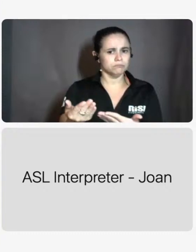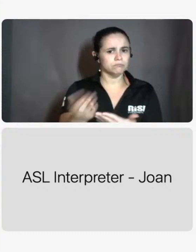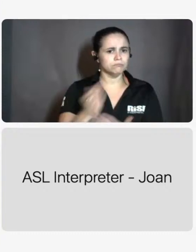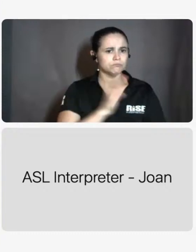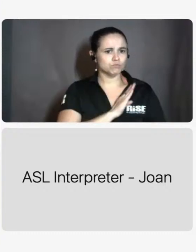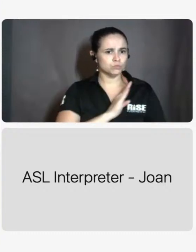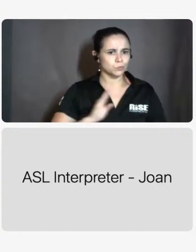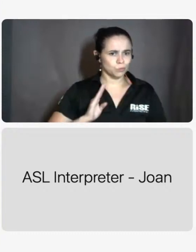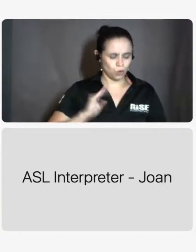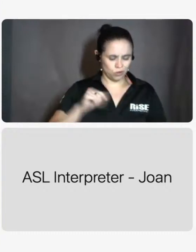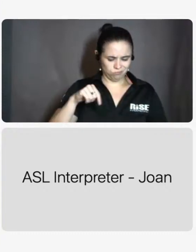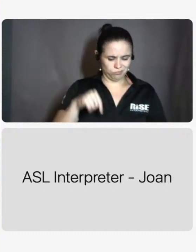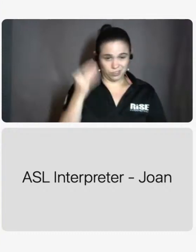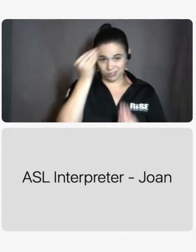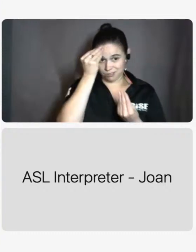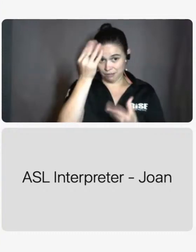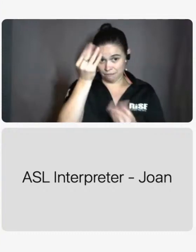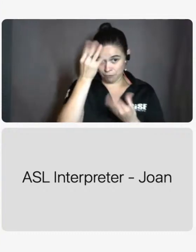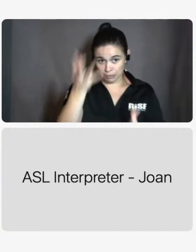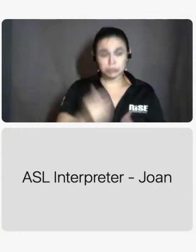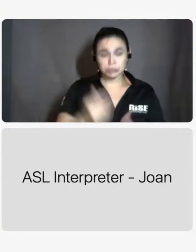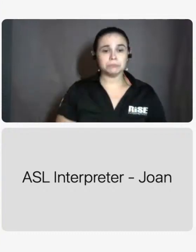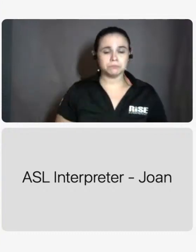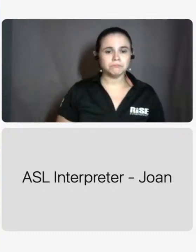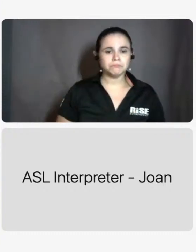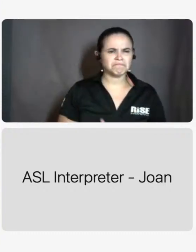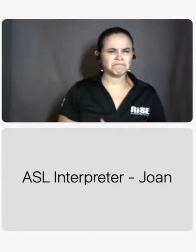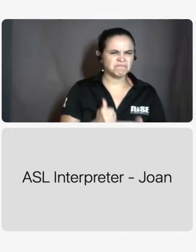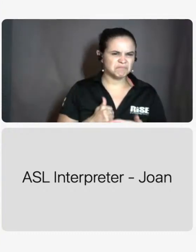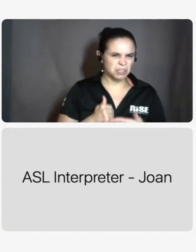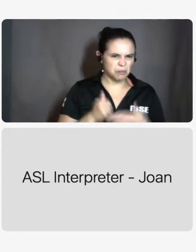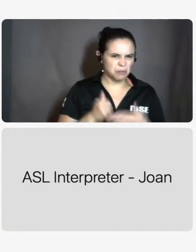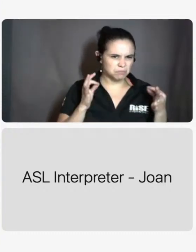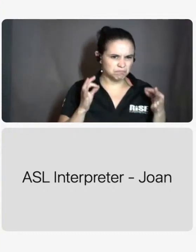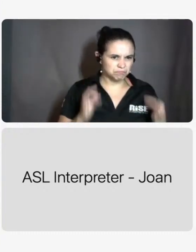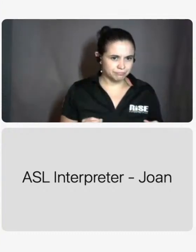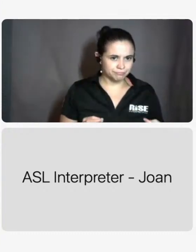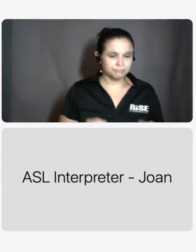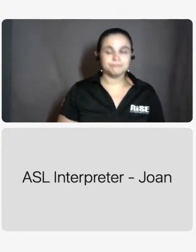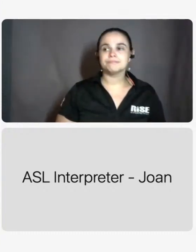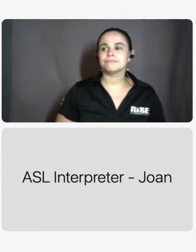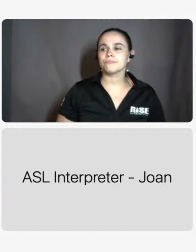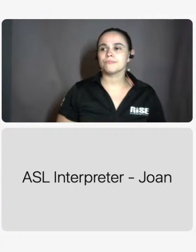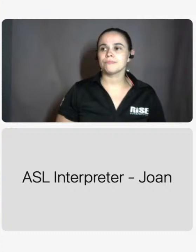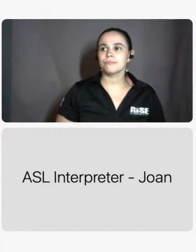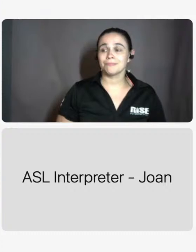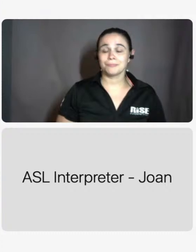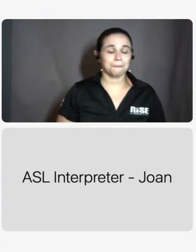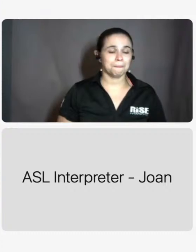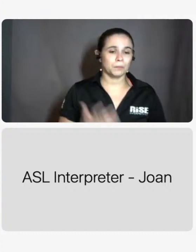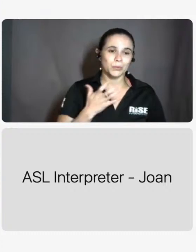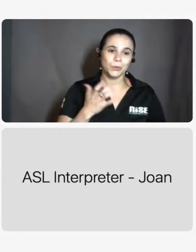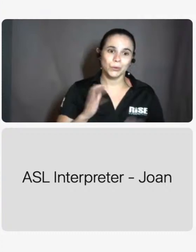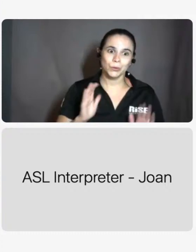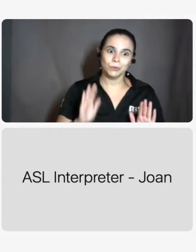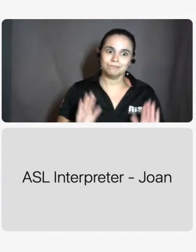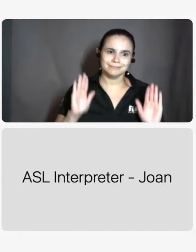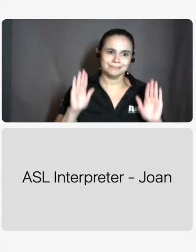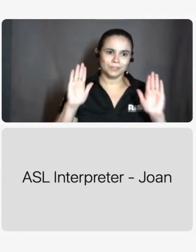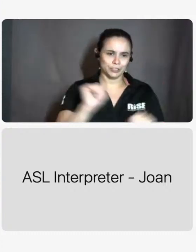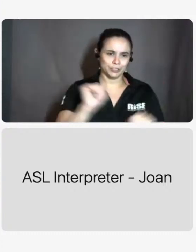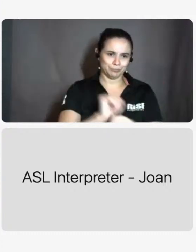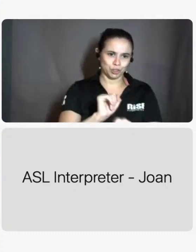to make this decision. You did an excellent job, Terry, staff,